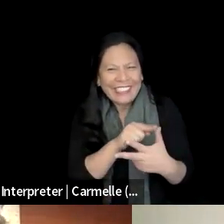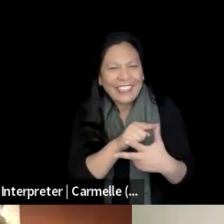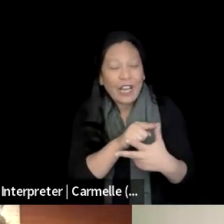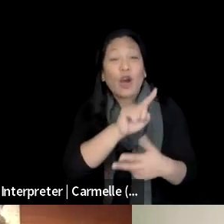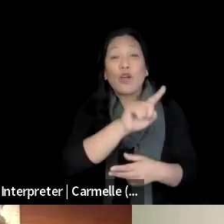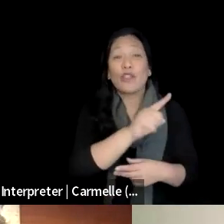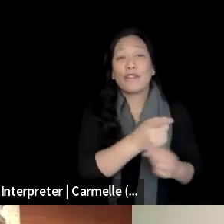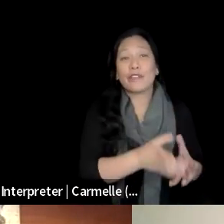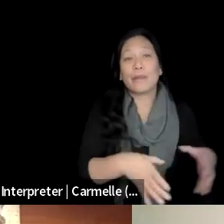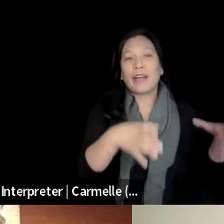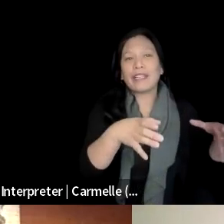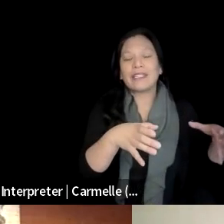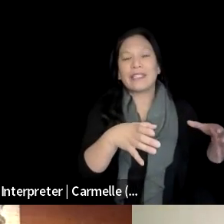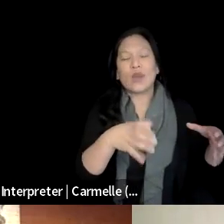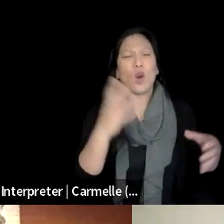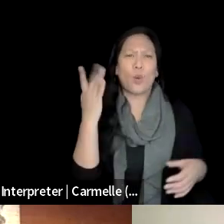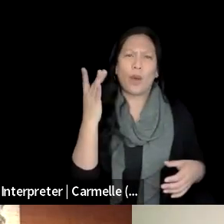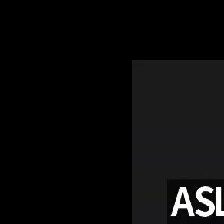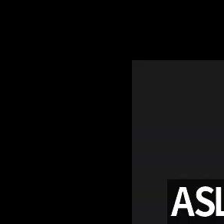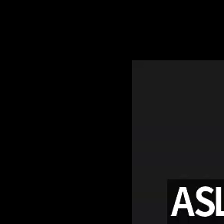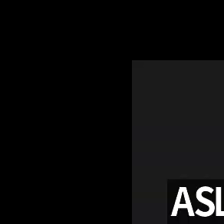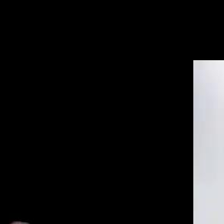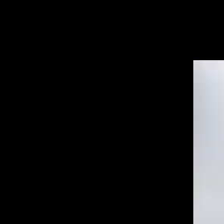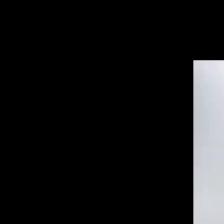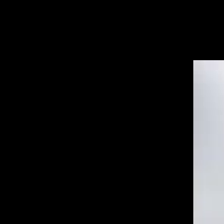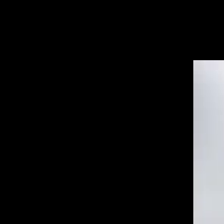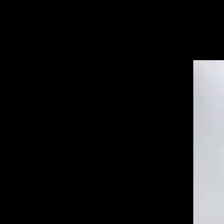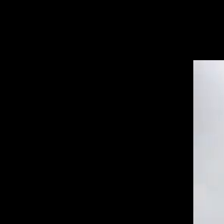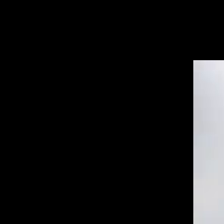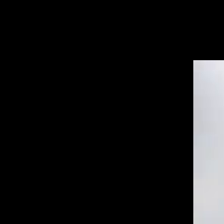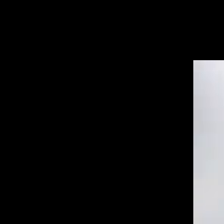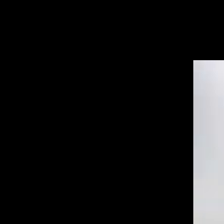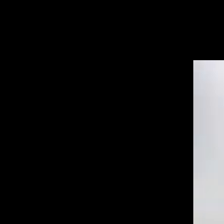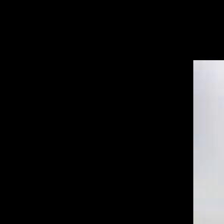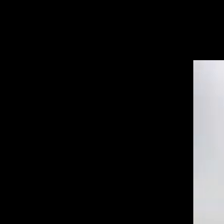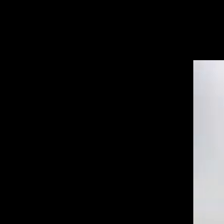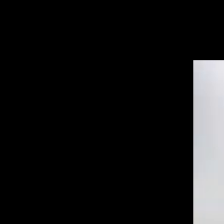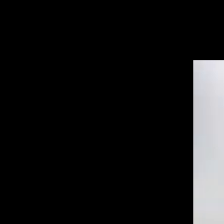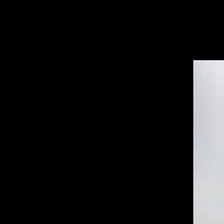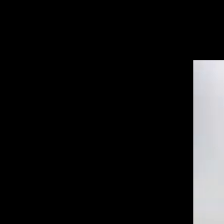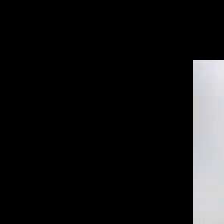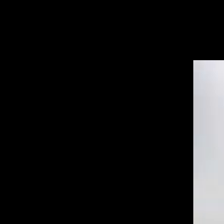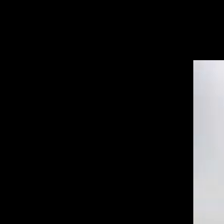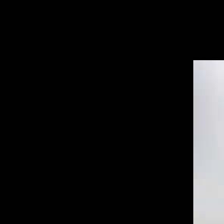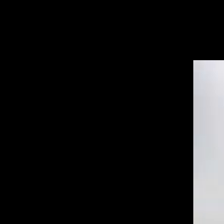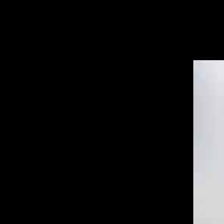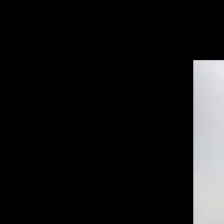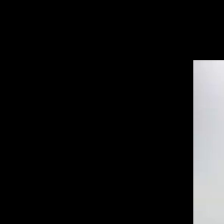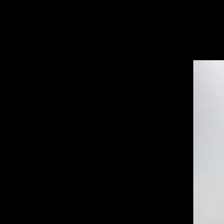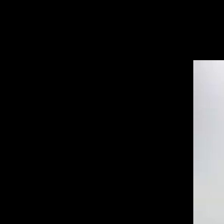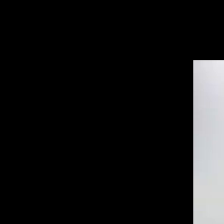The first one was sort of like, why here, why now? Why are you doing theater? Why do we love it? Like, what do we have in common? What brings us into this room